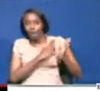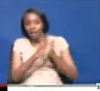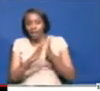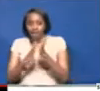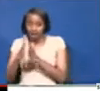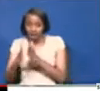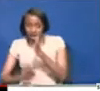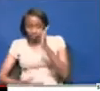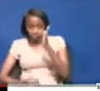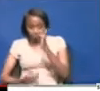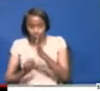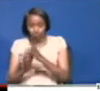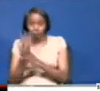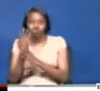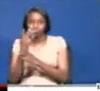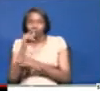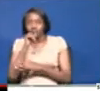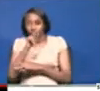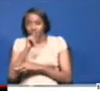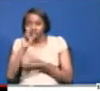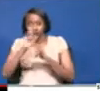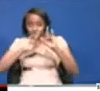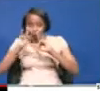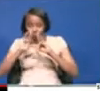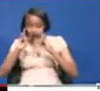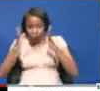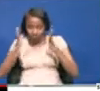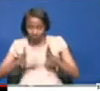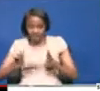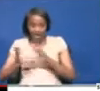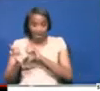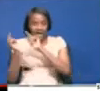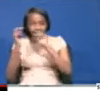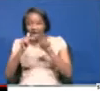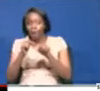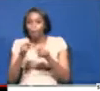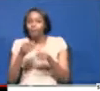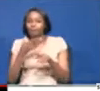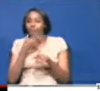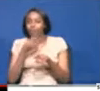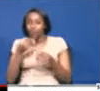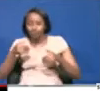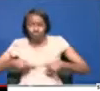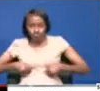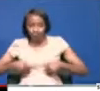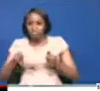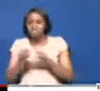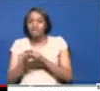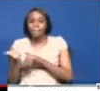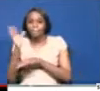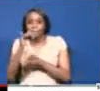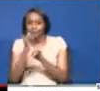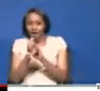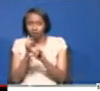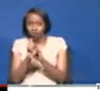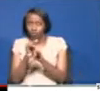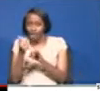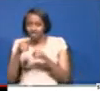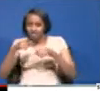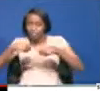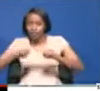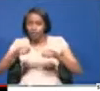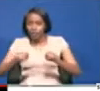sector. Watalii wakianza kuja, vijana wengi watarudi kazini. Wakirudi kazini, wale watakaobaki na bodaboda, watakuwa wakibeba